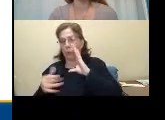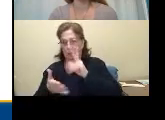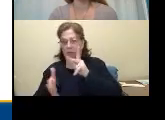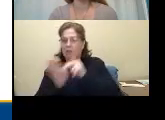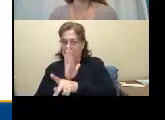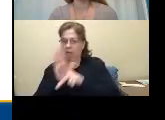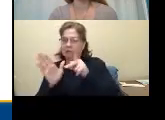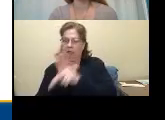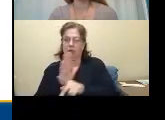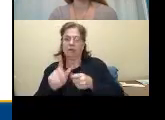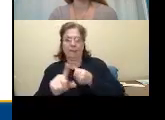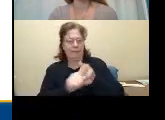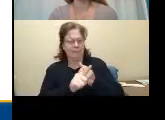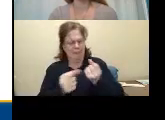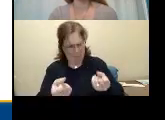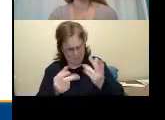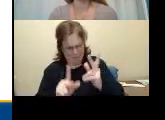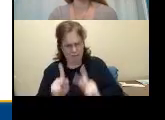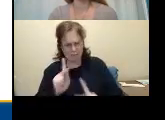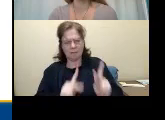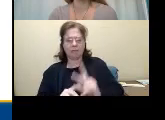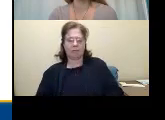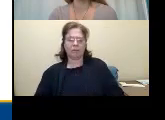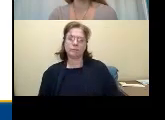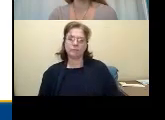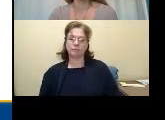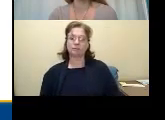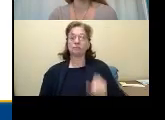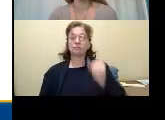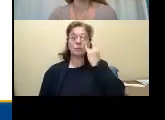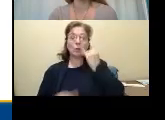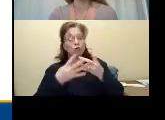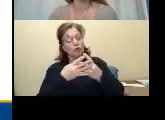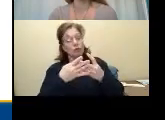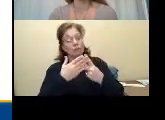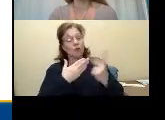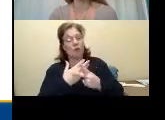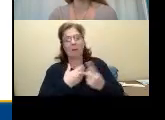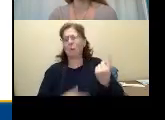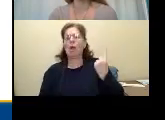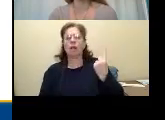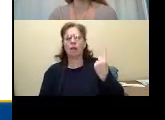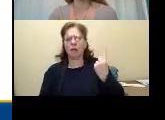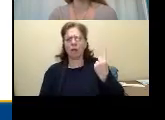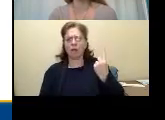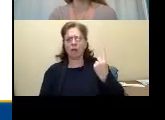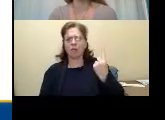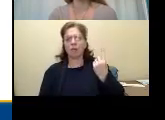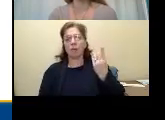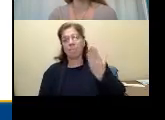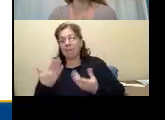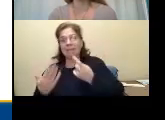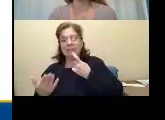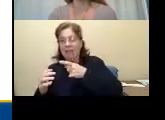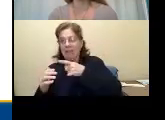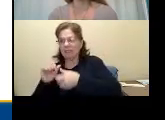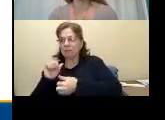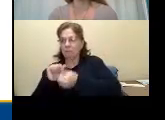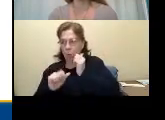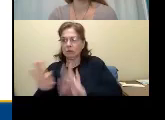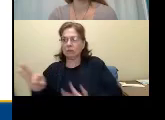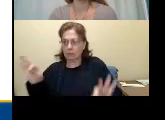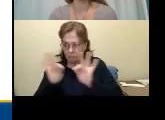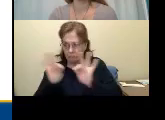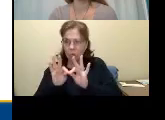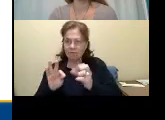a large number of patients. If you're doing one screening program, you can make the argument that this is the most important cancer screening program that